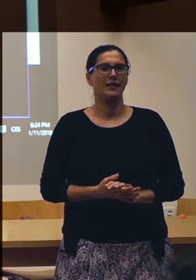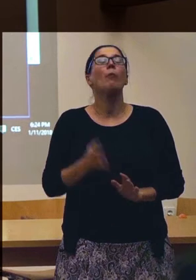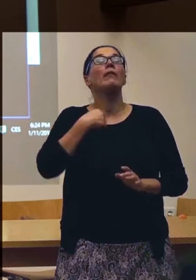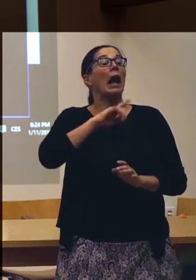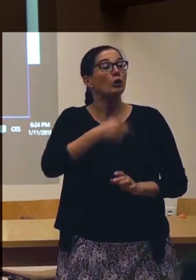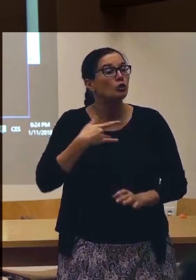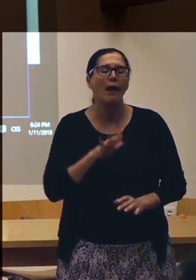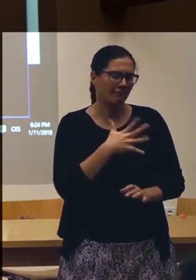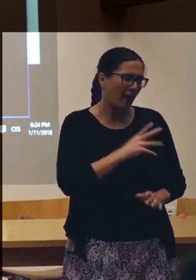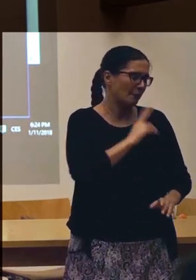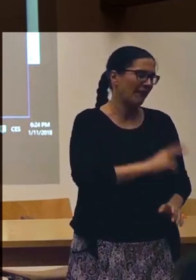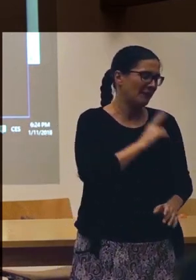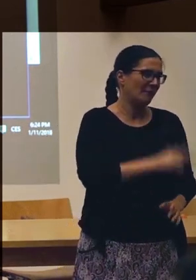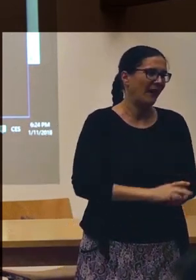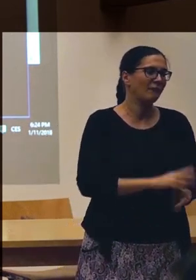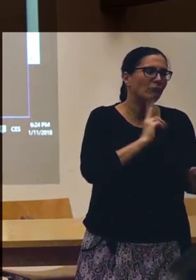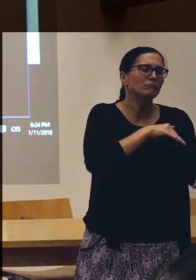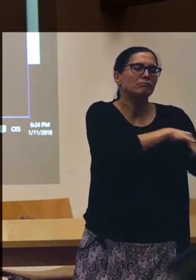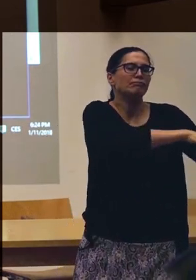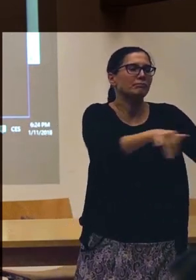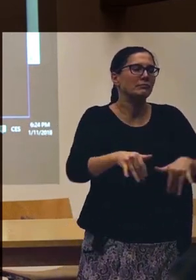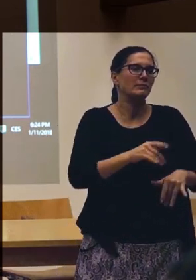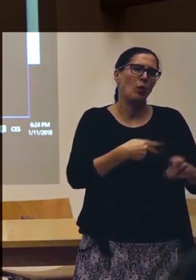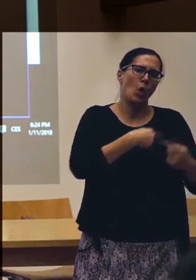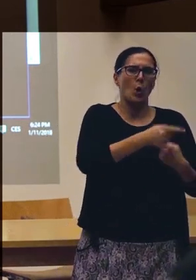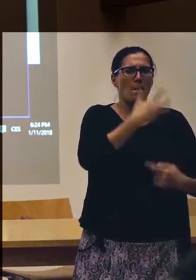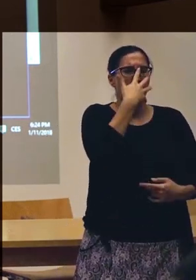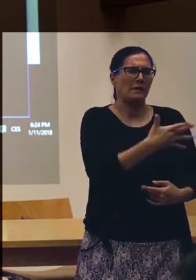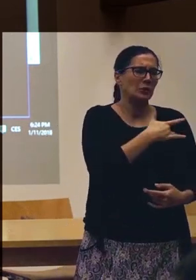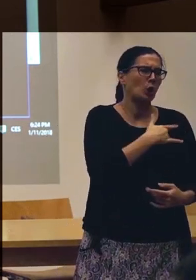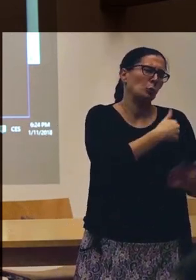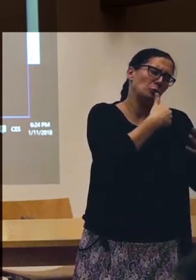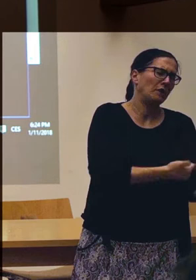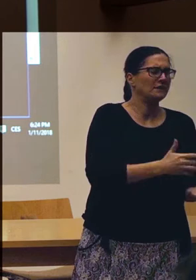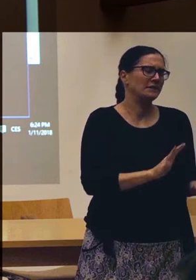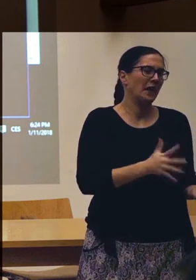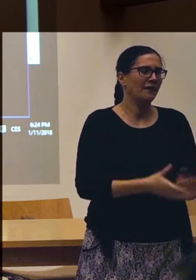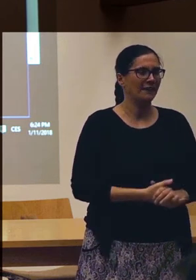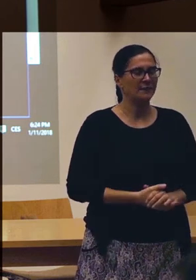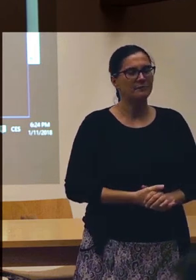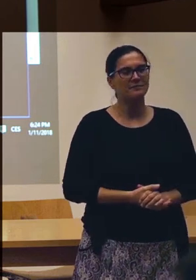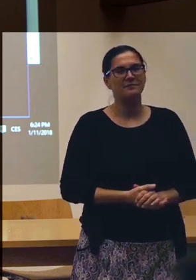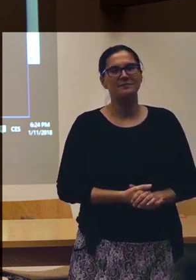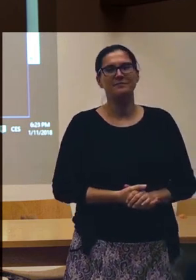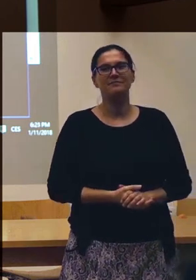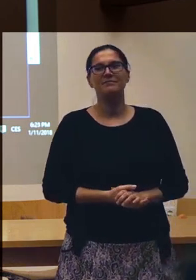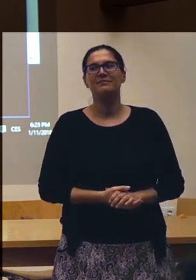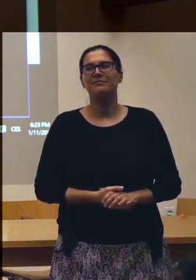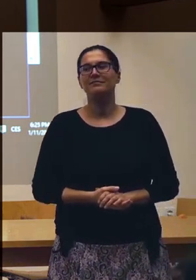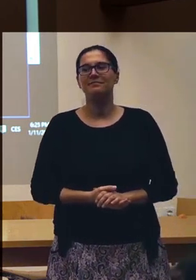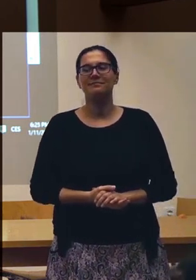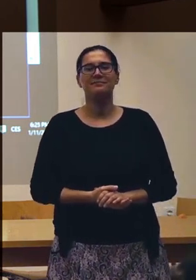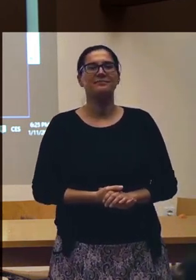people. I don't know, like 50, 60? I don't know. Okay, so okay.